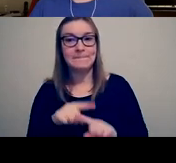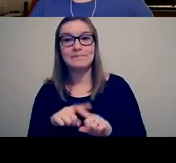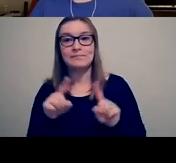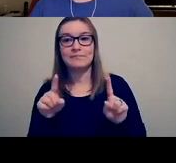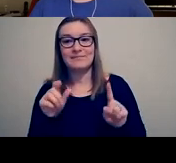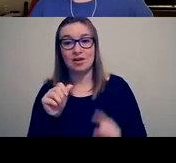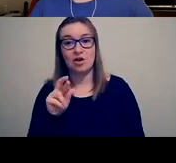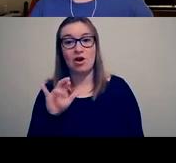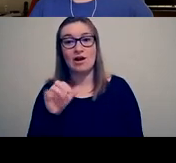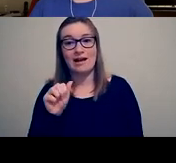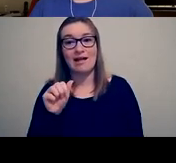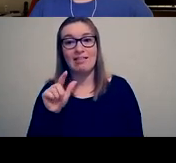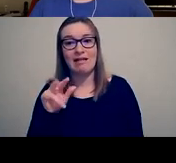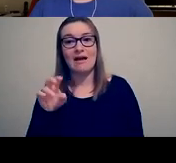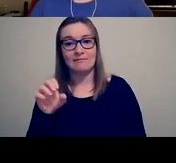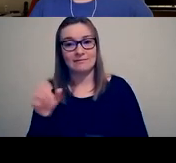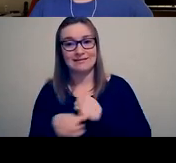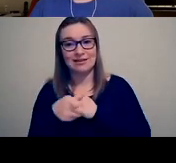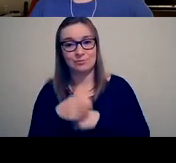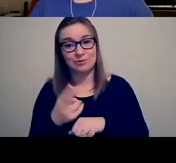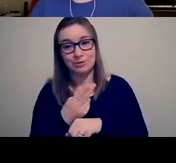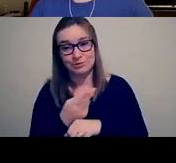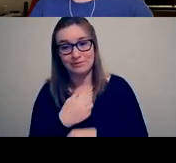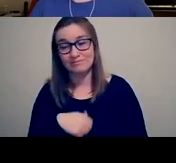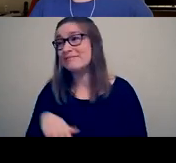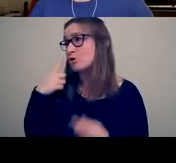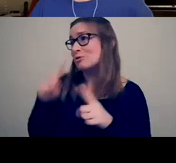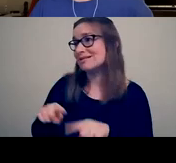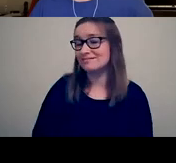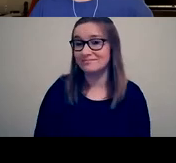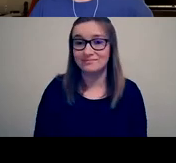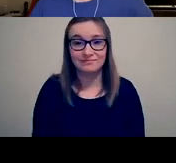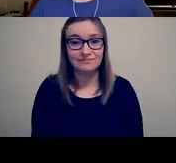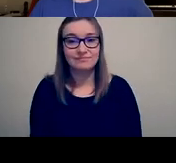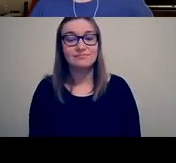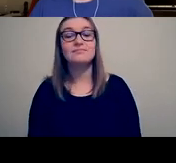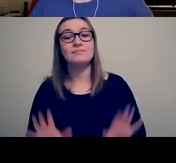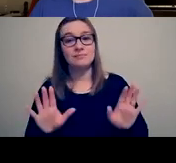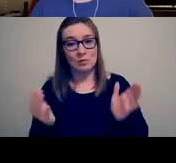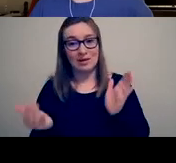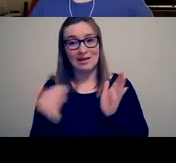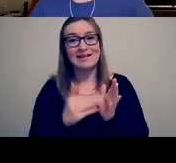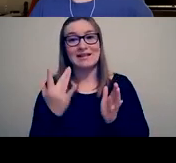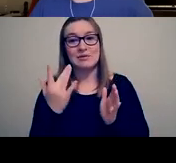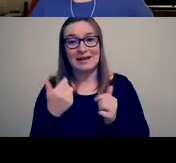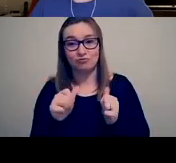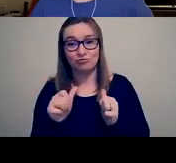Live is very dangerous to use. I agree. Yeah. So again, that's why I'm trying to take that off the table for a plugin